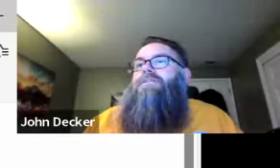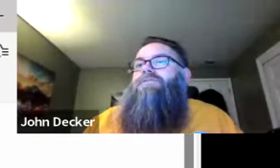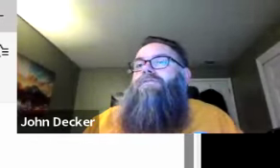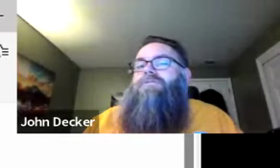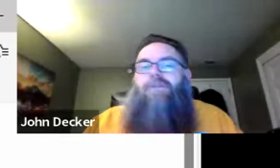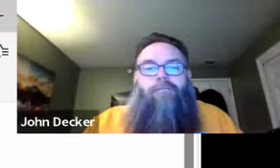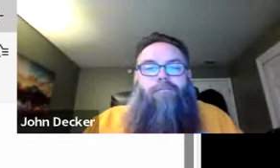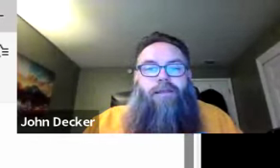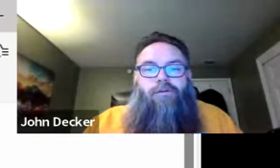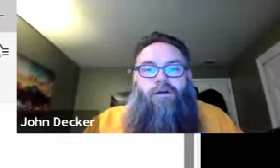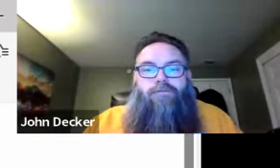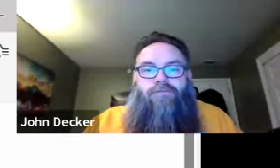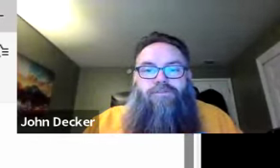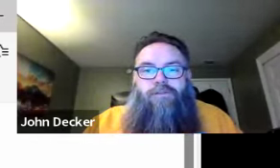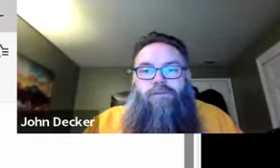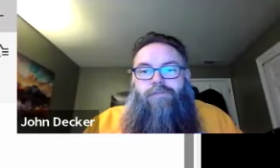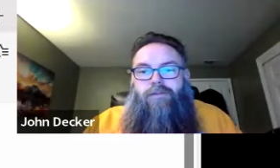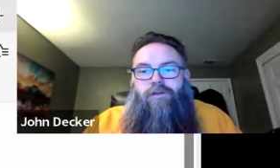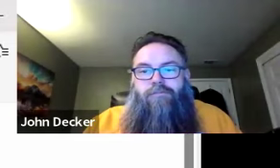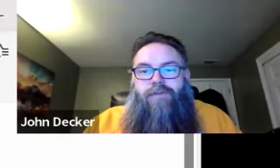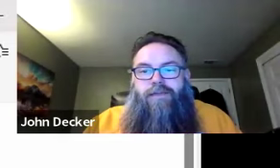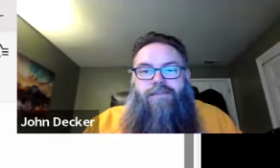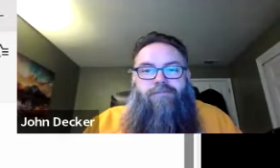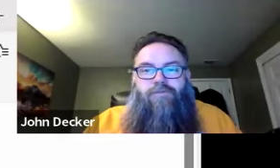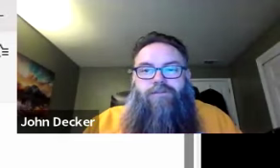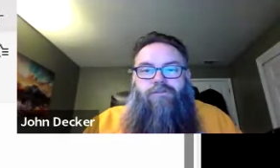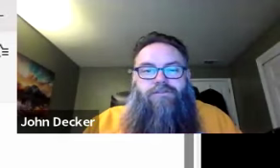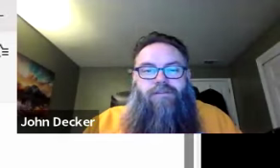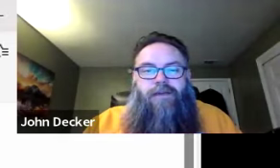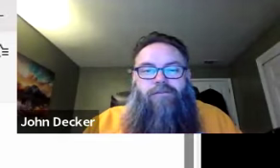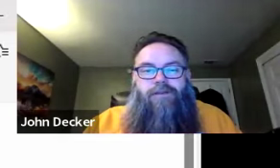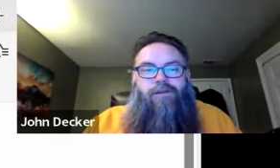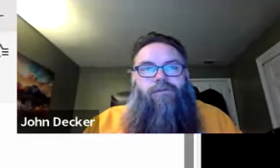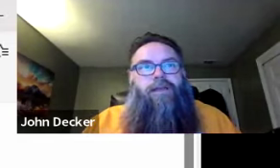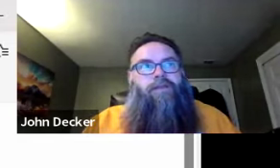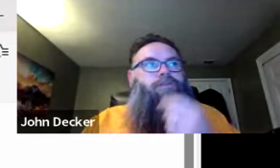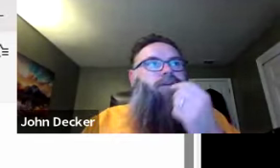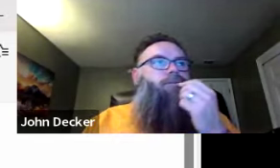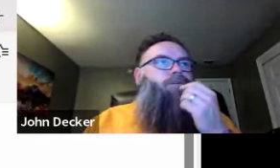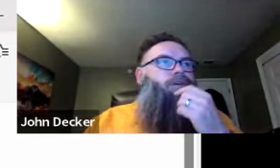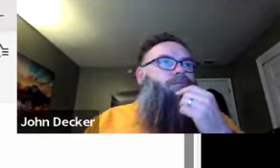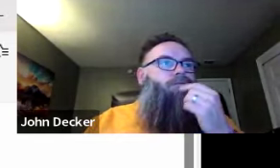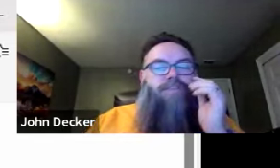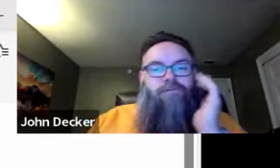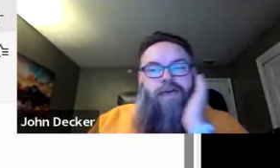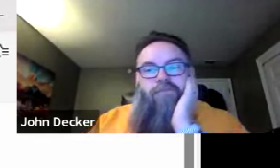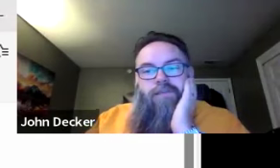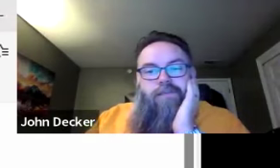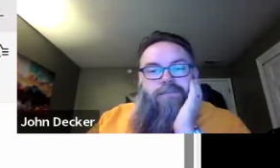Yes, please, folks. I know I will certainly be out there. I believe my executive director is going to be out there. I know that they are looking